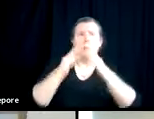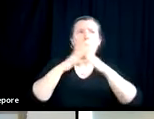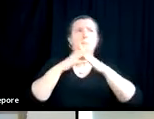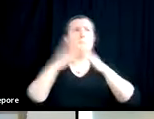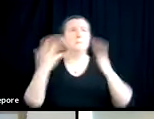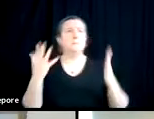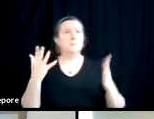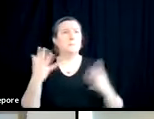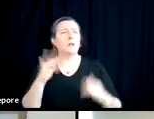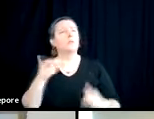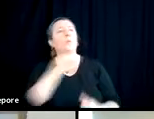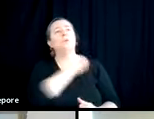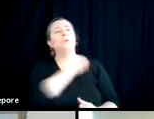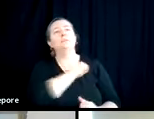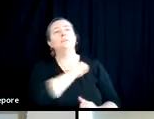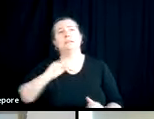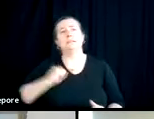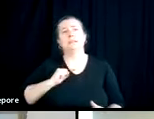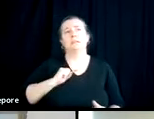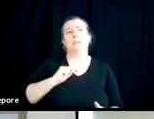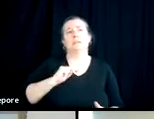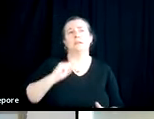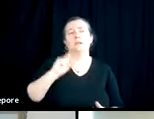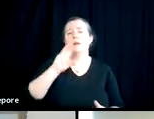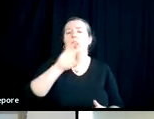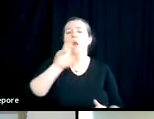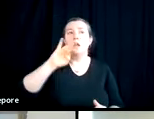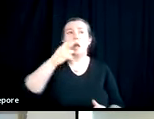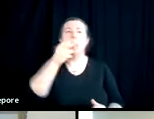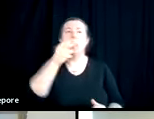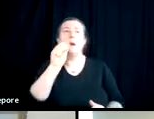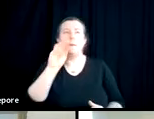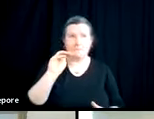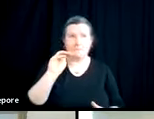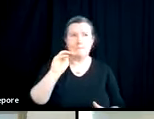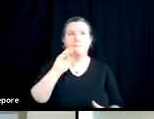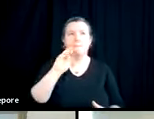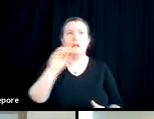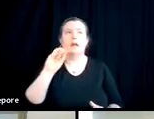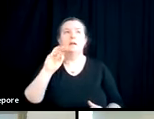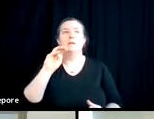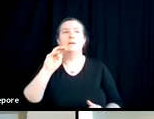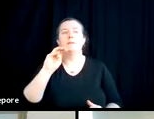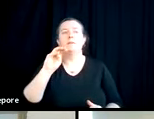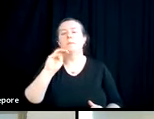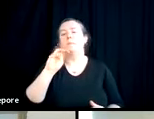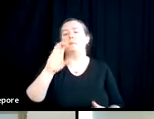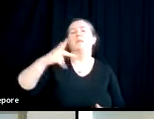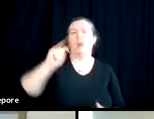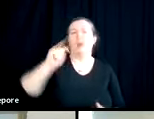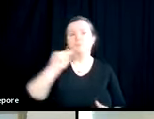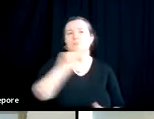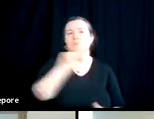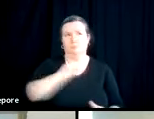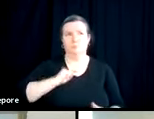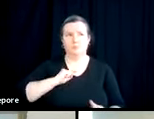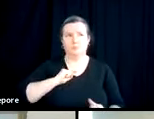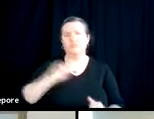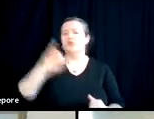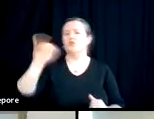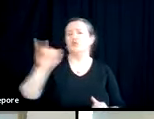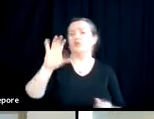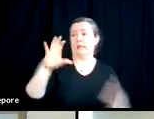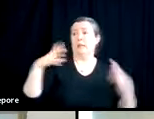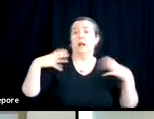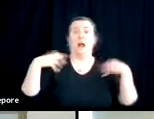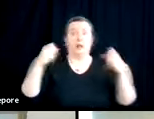and Assemblywoman Angela McKnight and the whole health team from Jersey City. I think most importantly, Judy and I and others